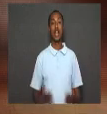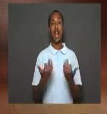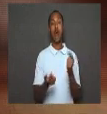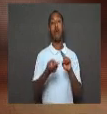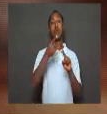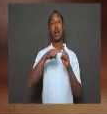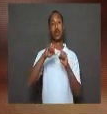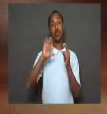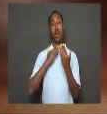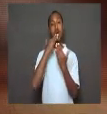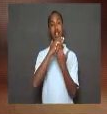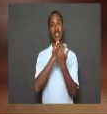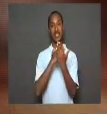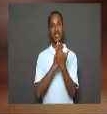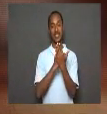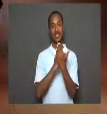Let's get back to our lesson.